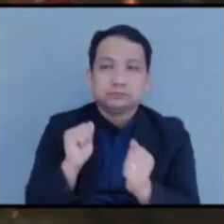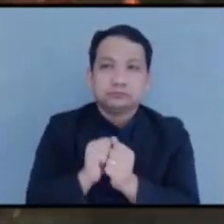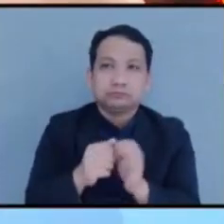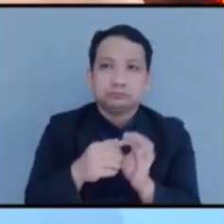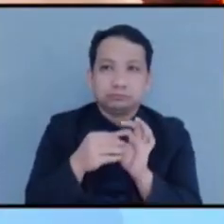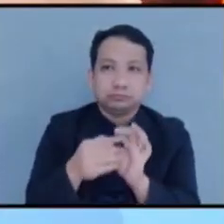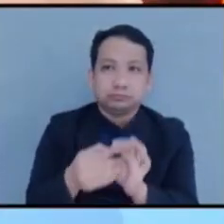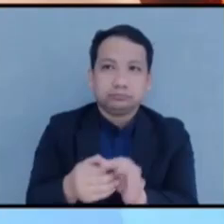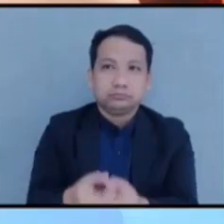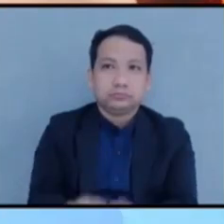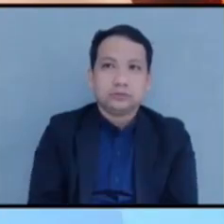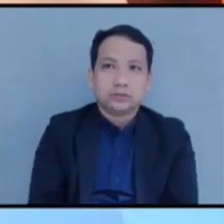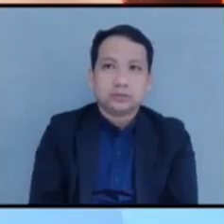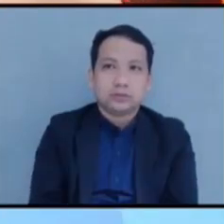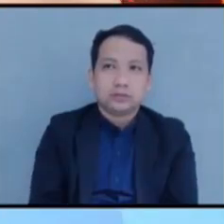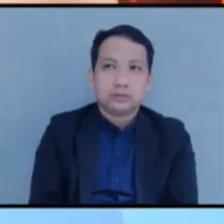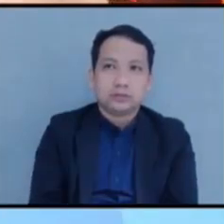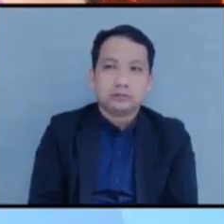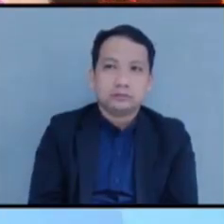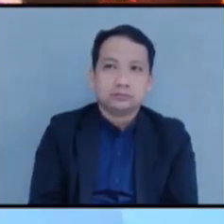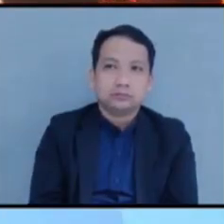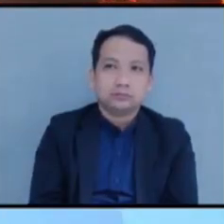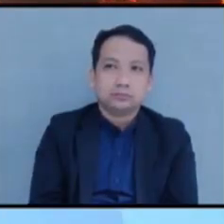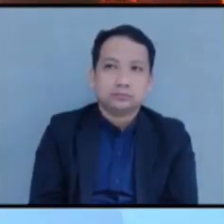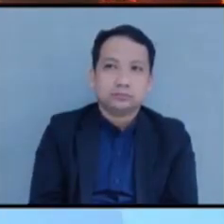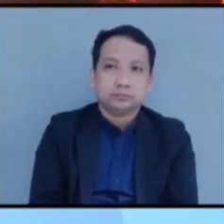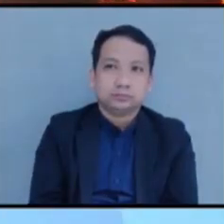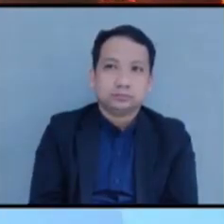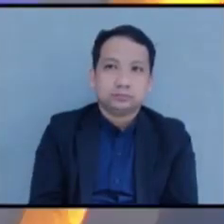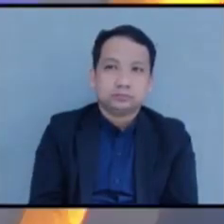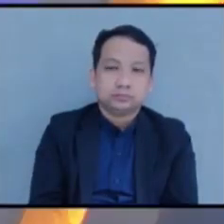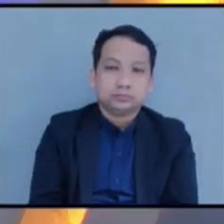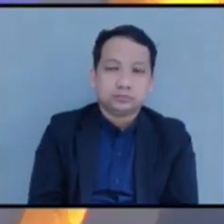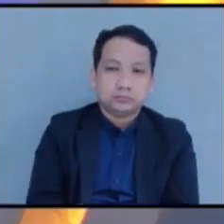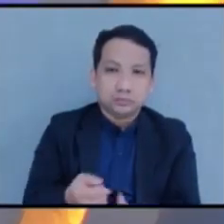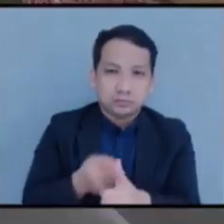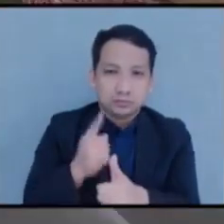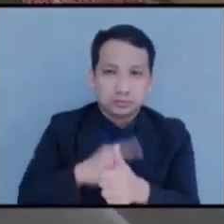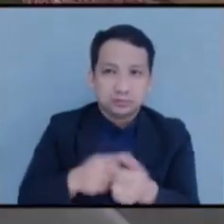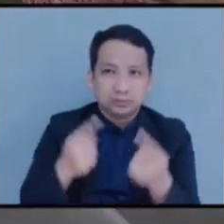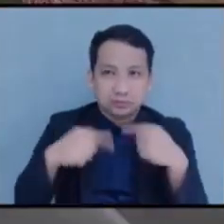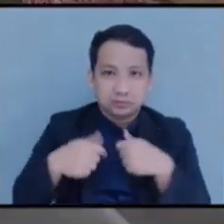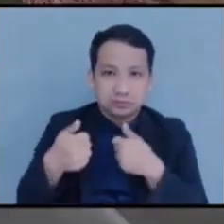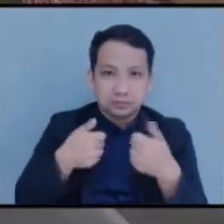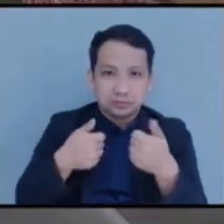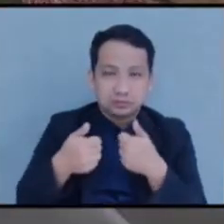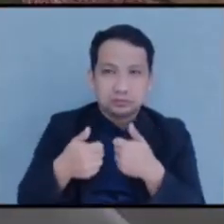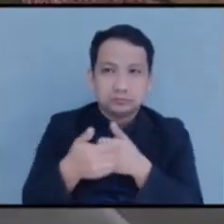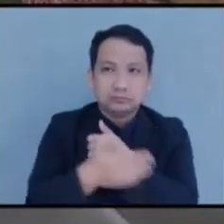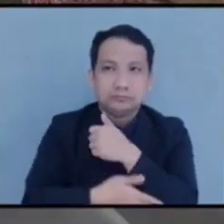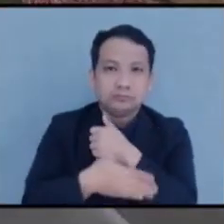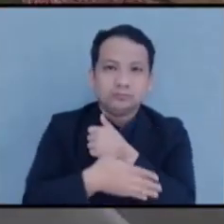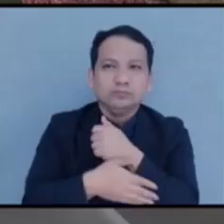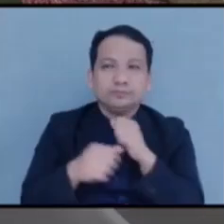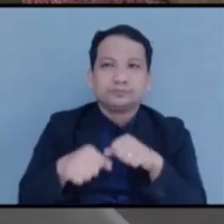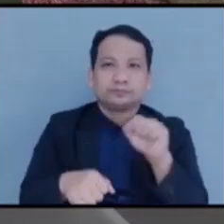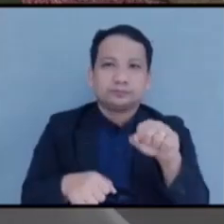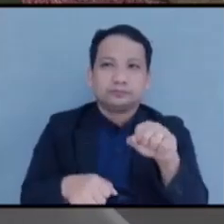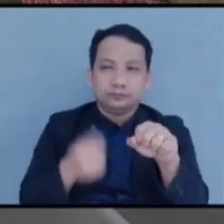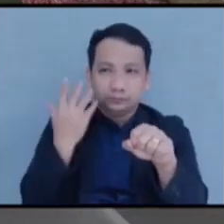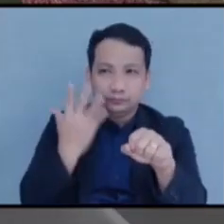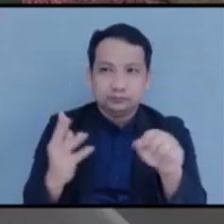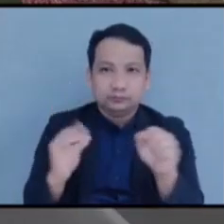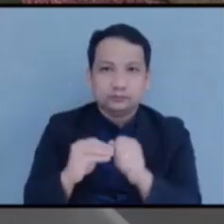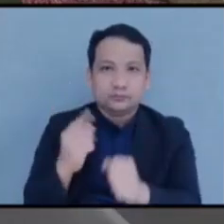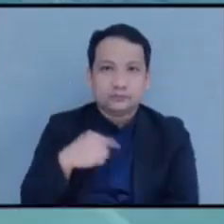Yeah. I think we had a great time. How about you? Is this your first time competing abroad? Yes, it's my first time competing abroad, and I